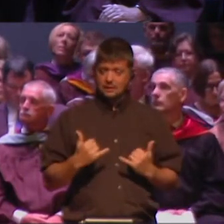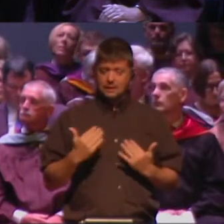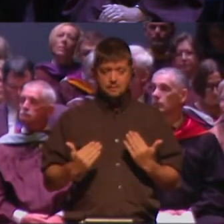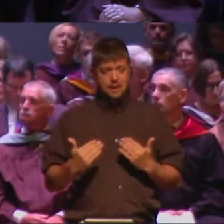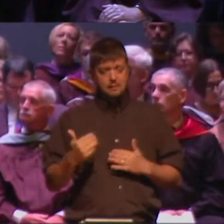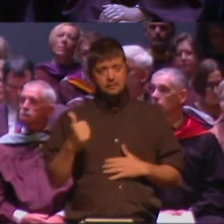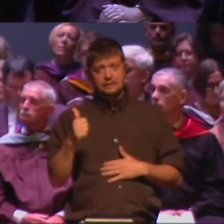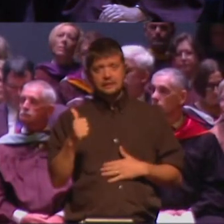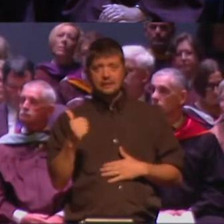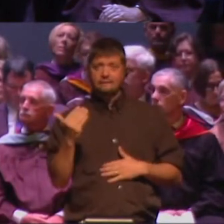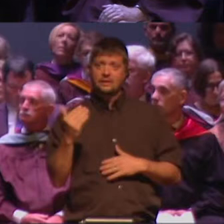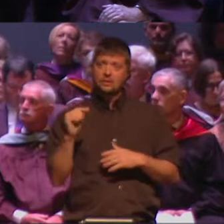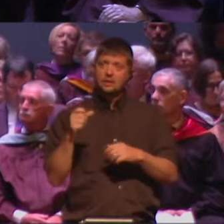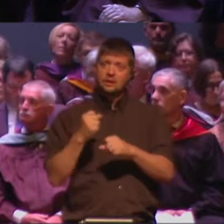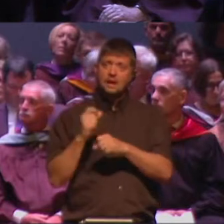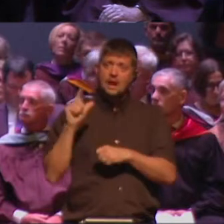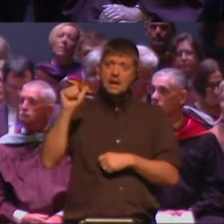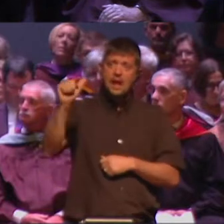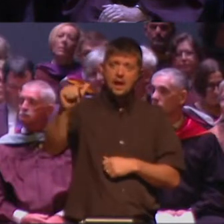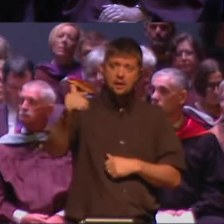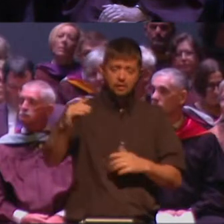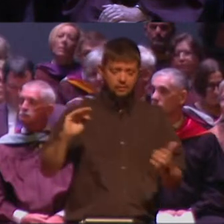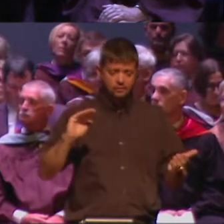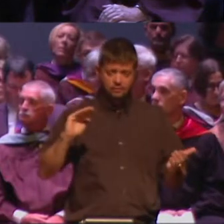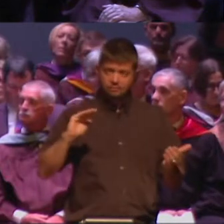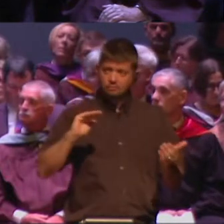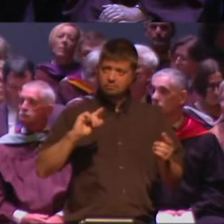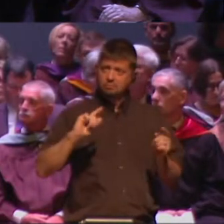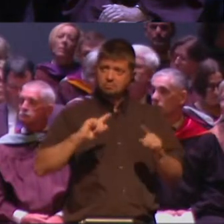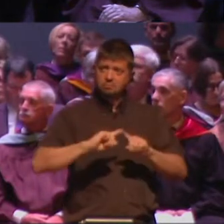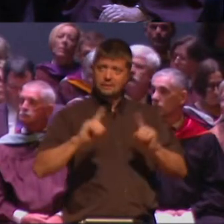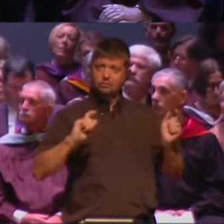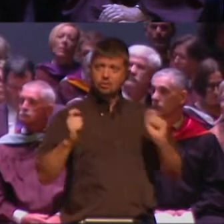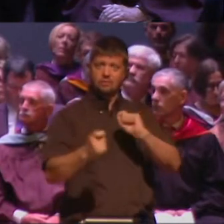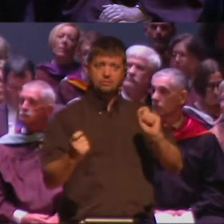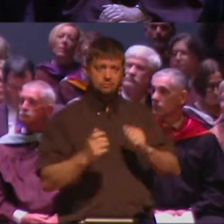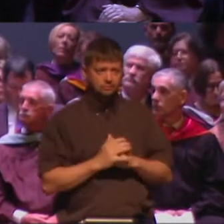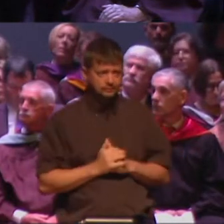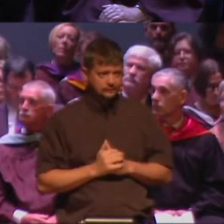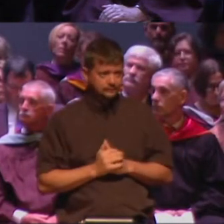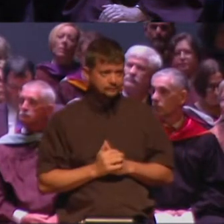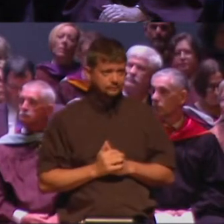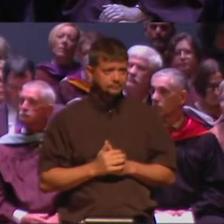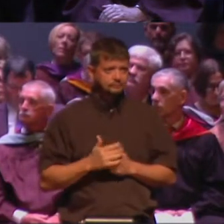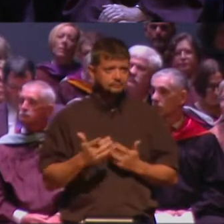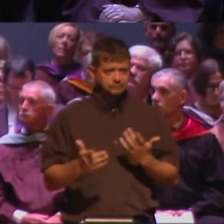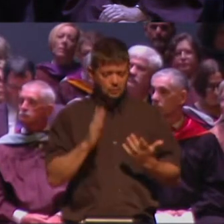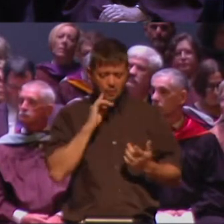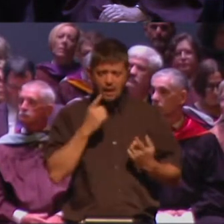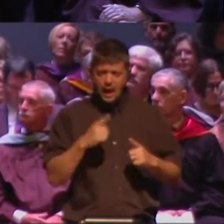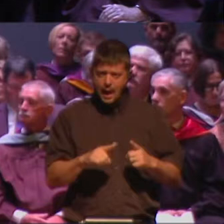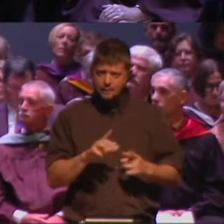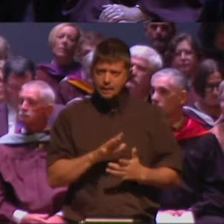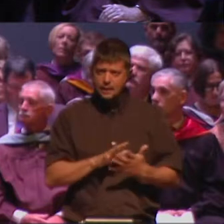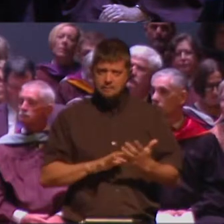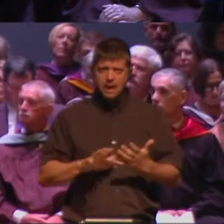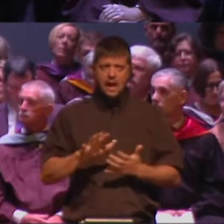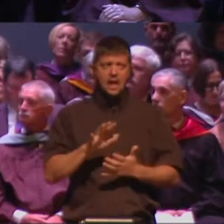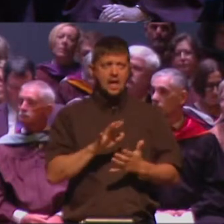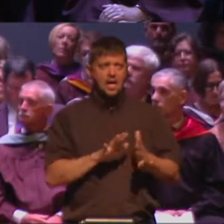10, 15, or 20 years from now. So, you'll get mixed up, of course, as you already